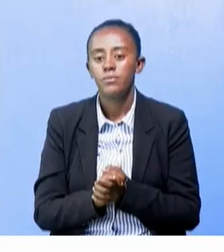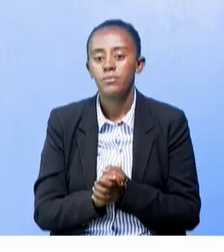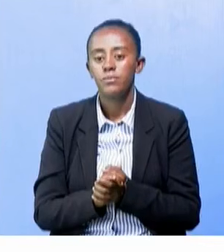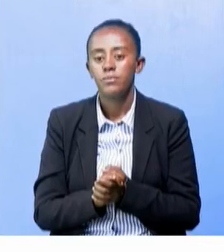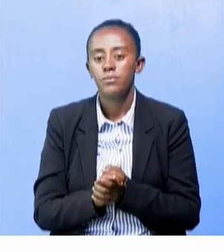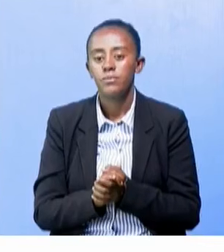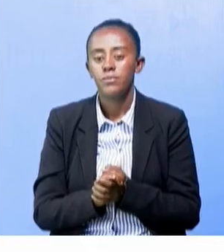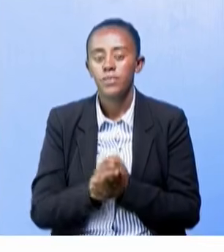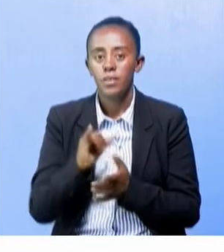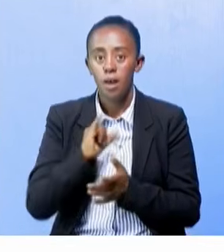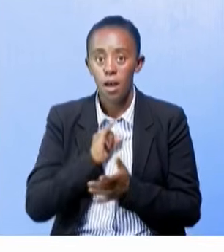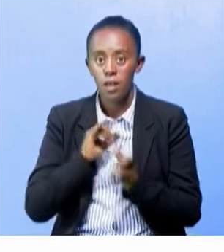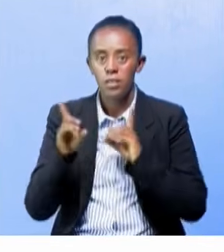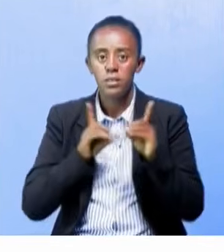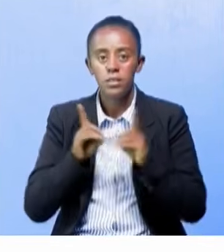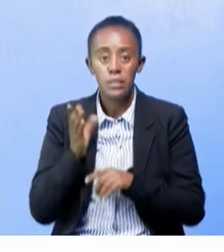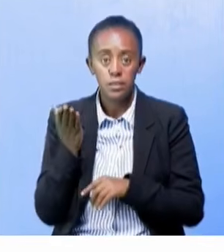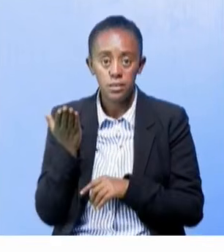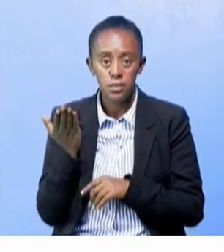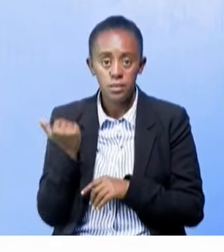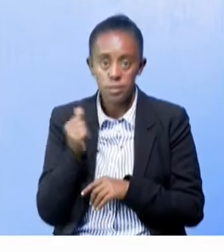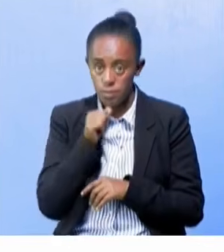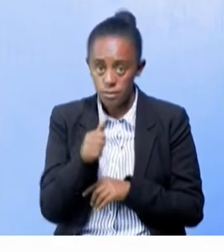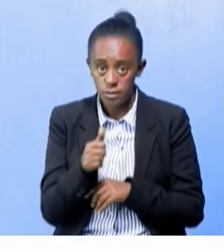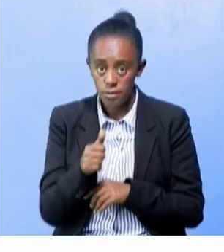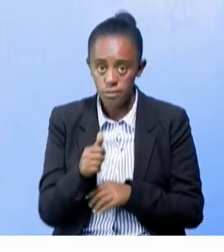I didn't